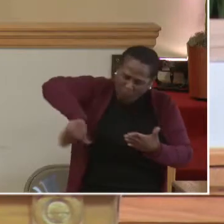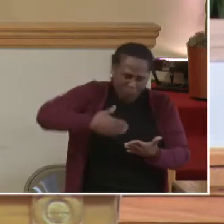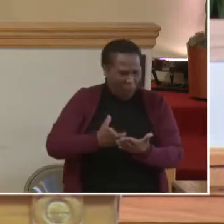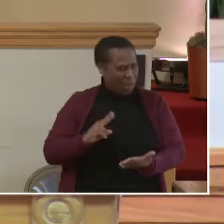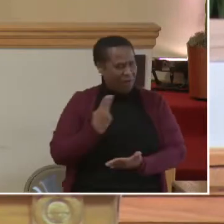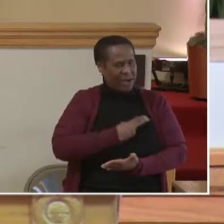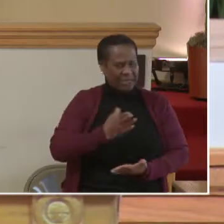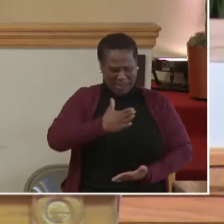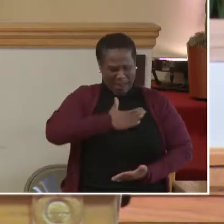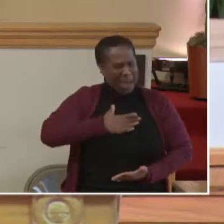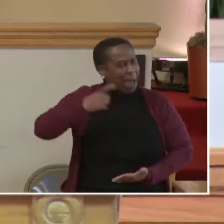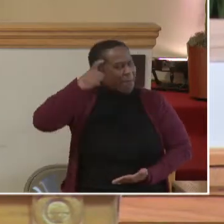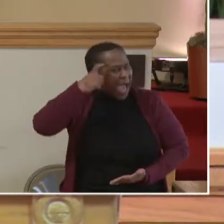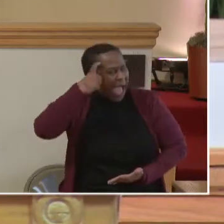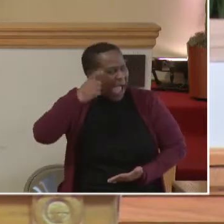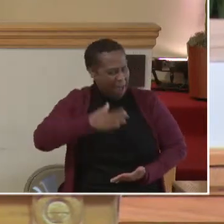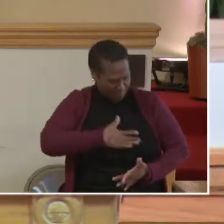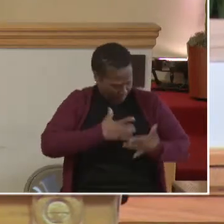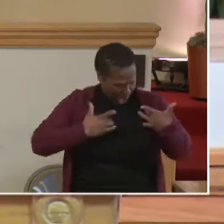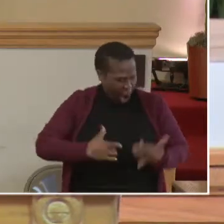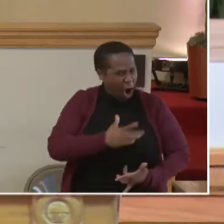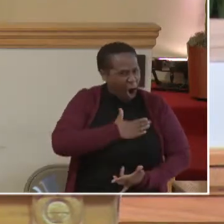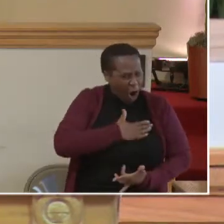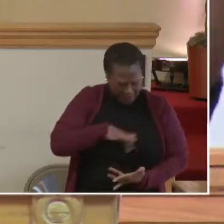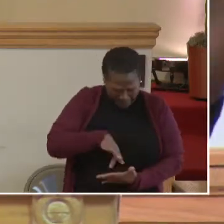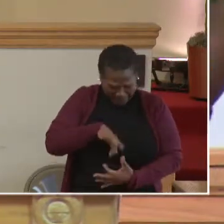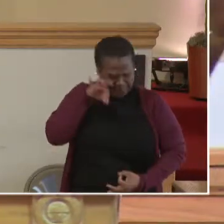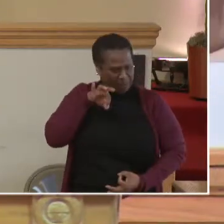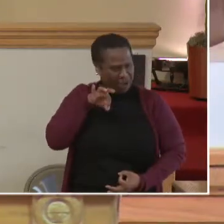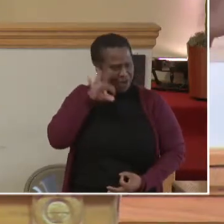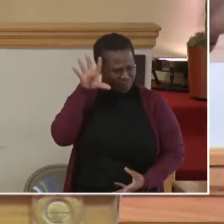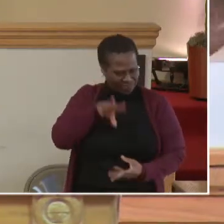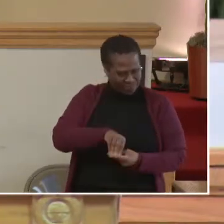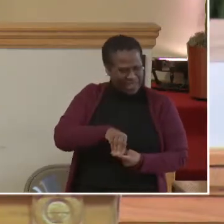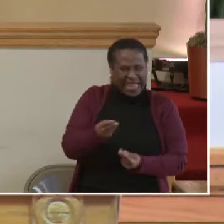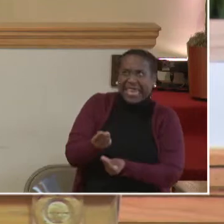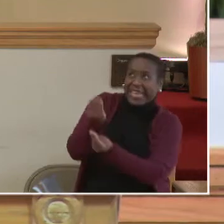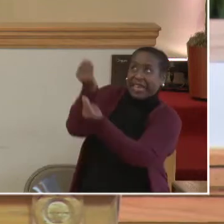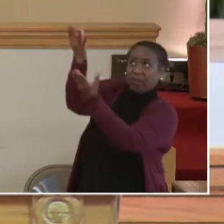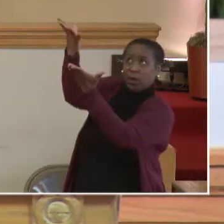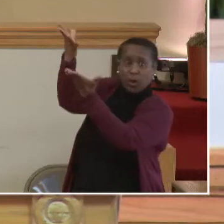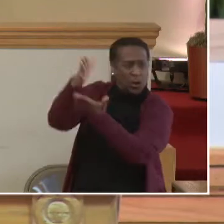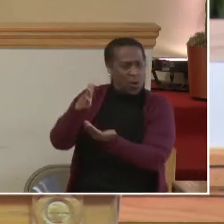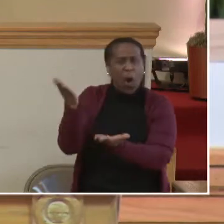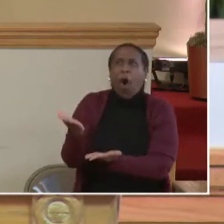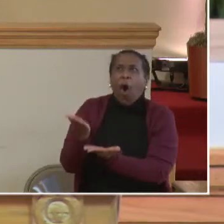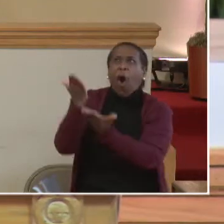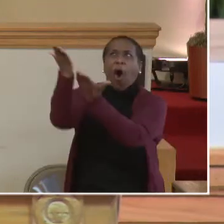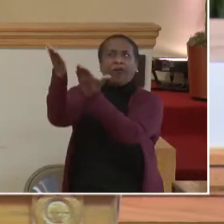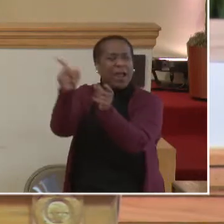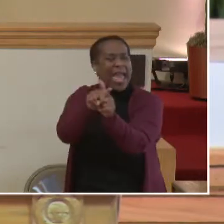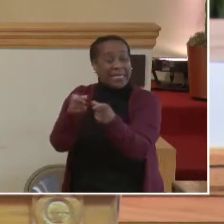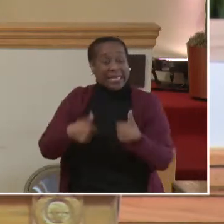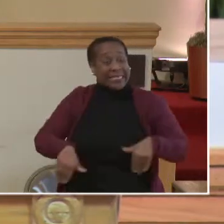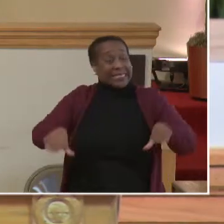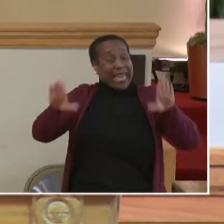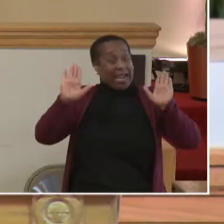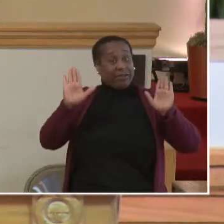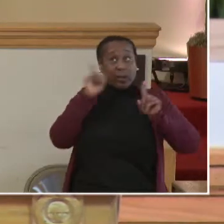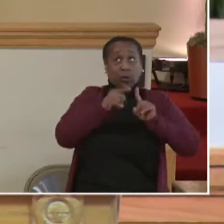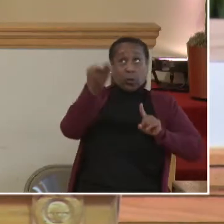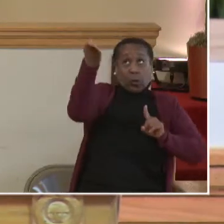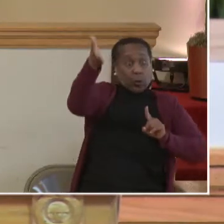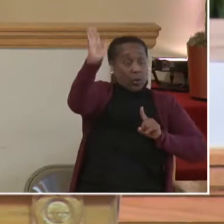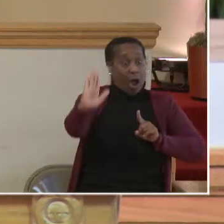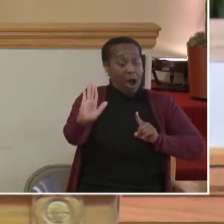our minds, our hearts, our spirits. God, we give it to you, God. We offer it as a sacrifice to you, God.